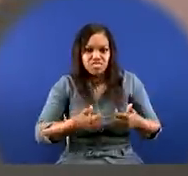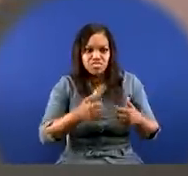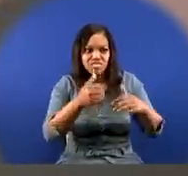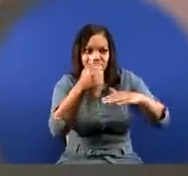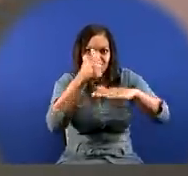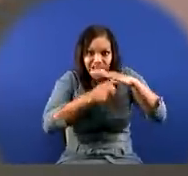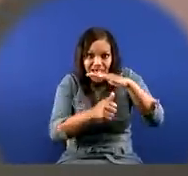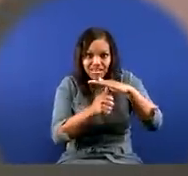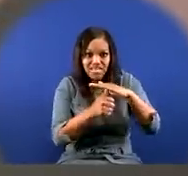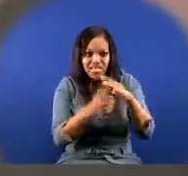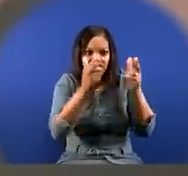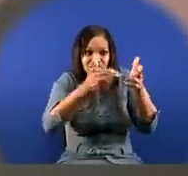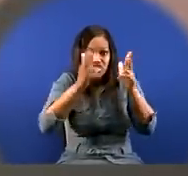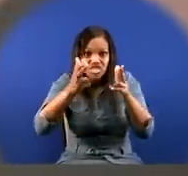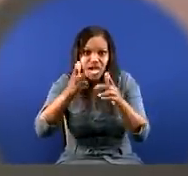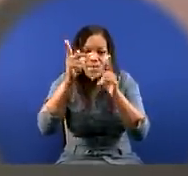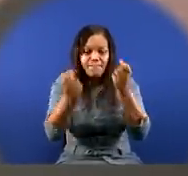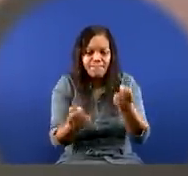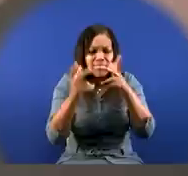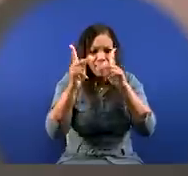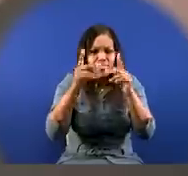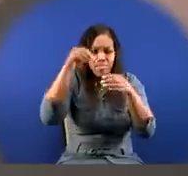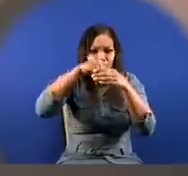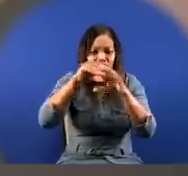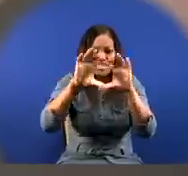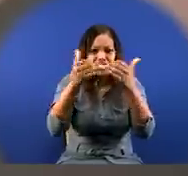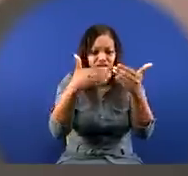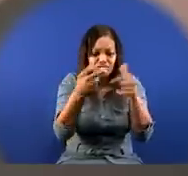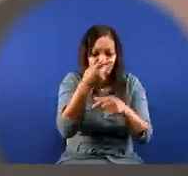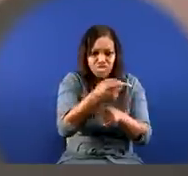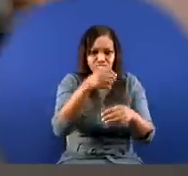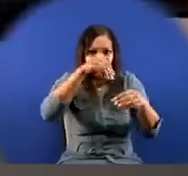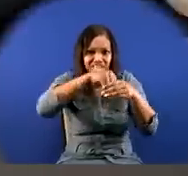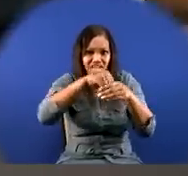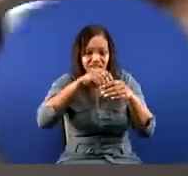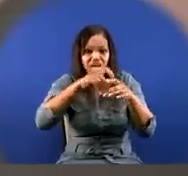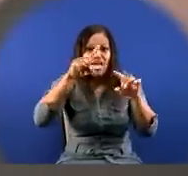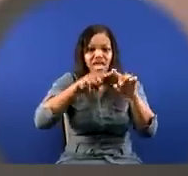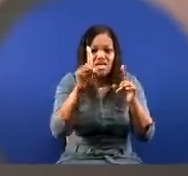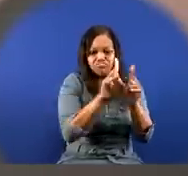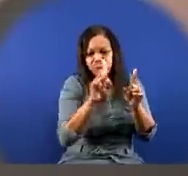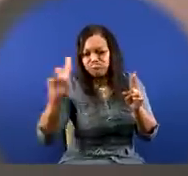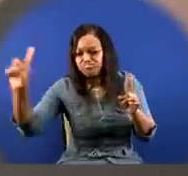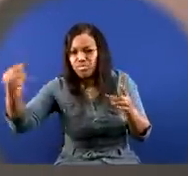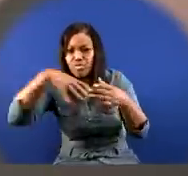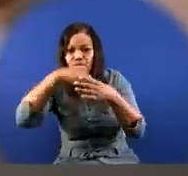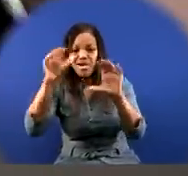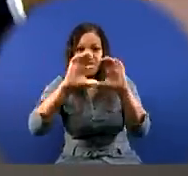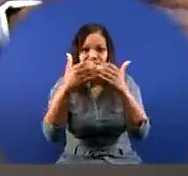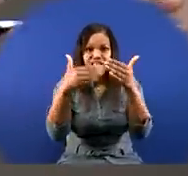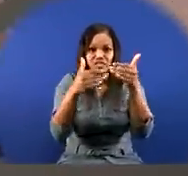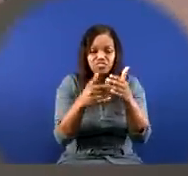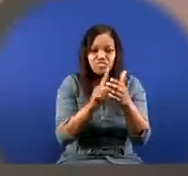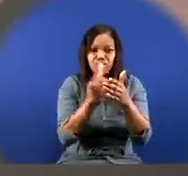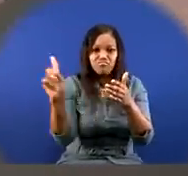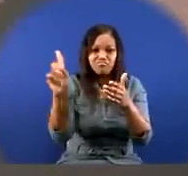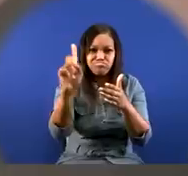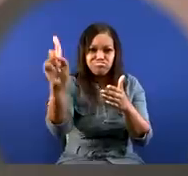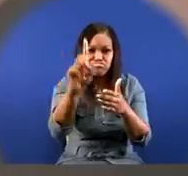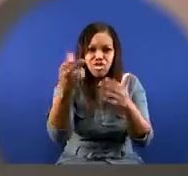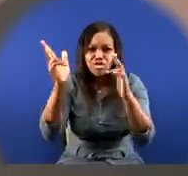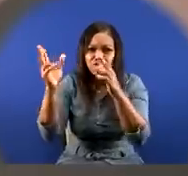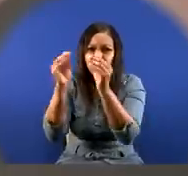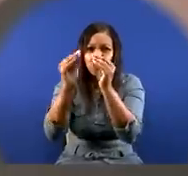shot some people in the classroom where she was. He walked out of that classroom and went shooting down